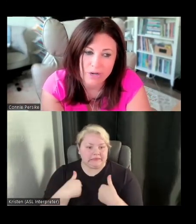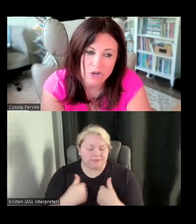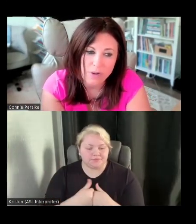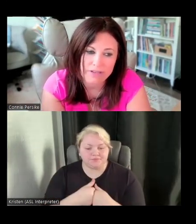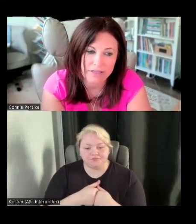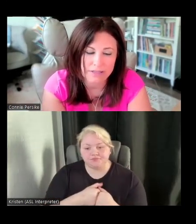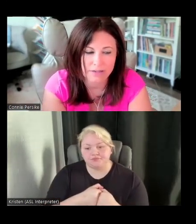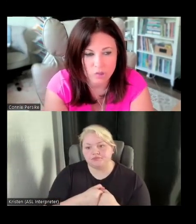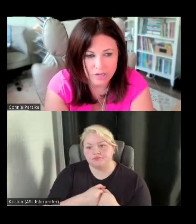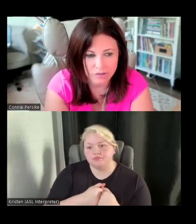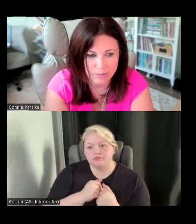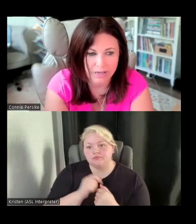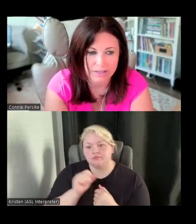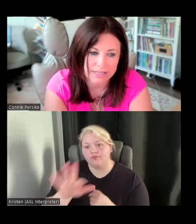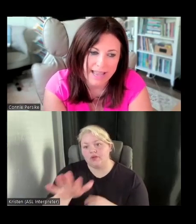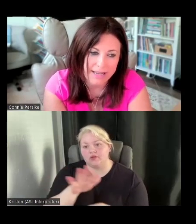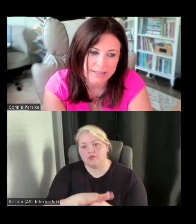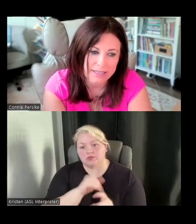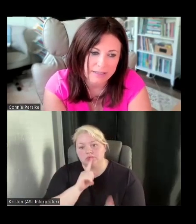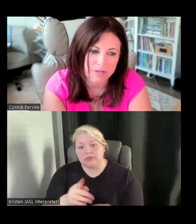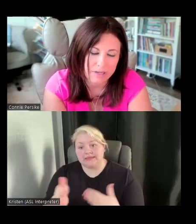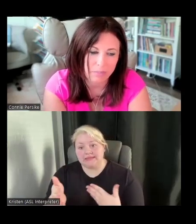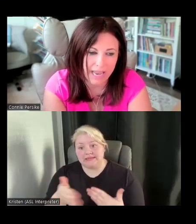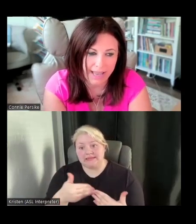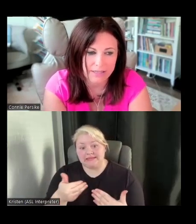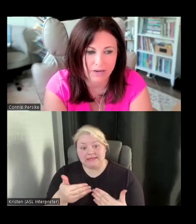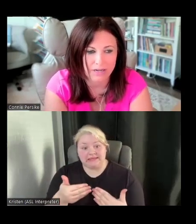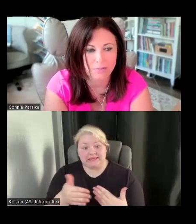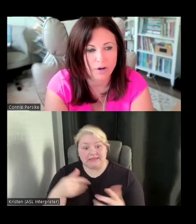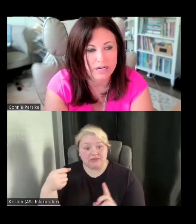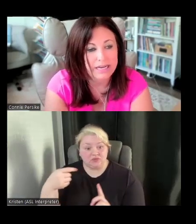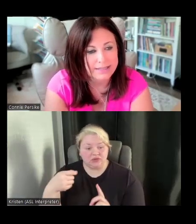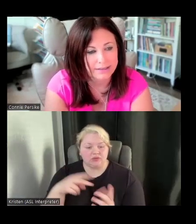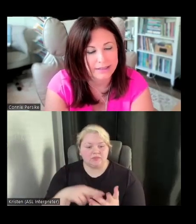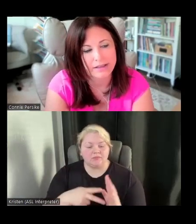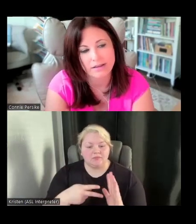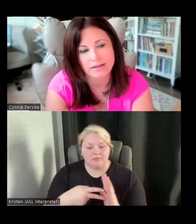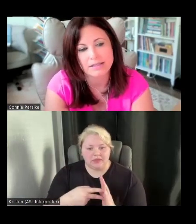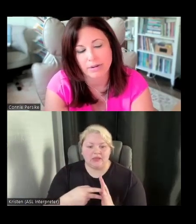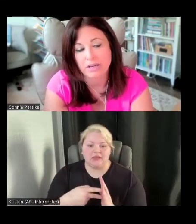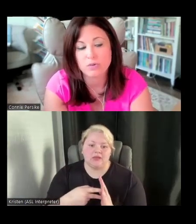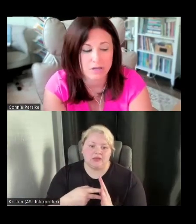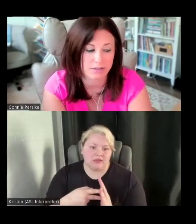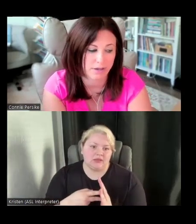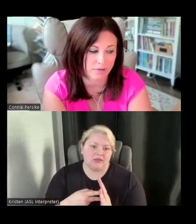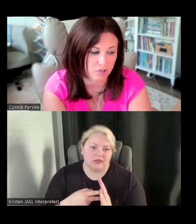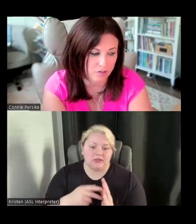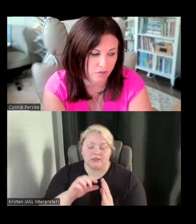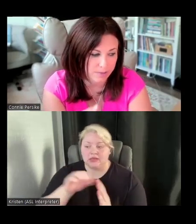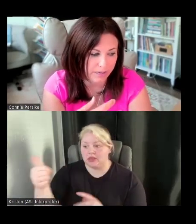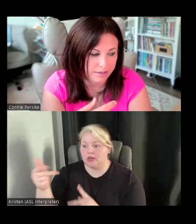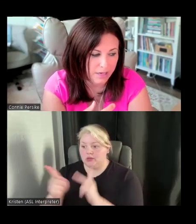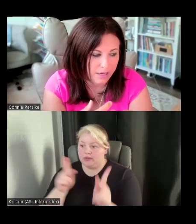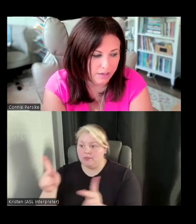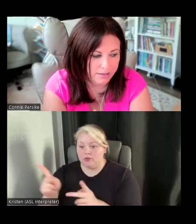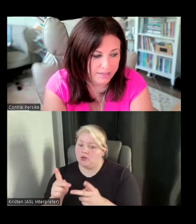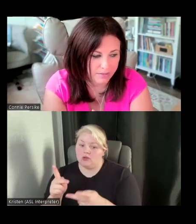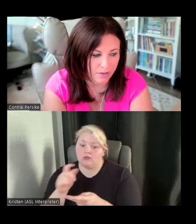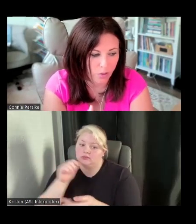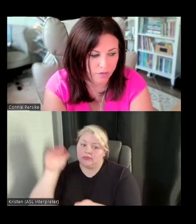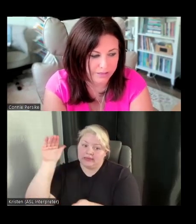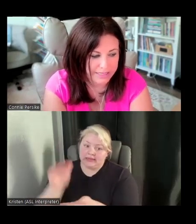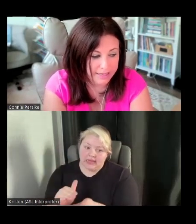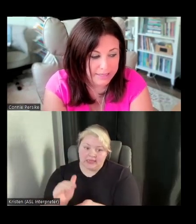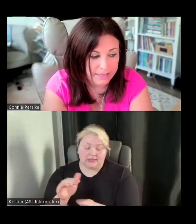when you have a sensitive stress response, that system is going to be activated more easily than somebody who doesn't have a stress response